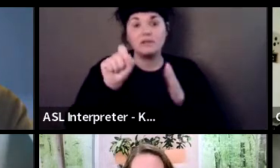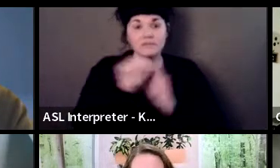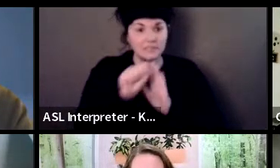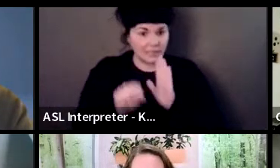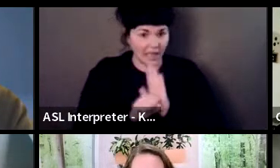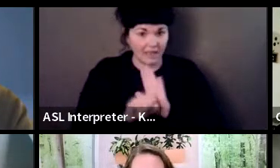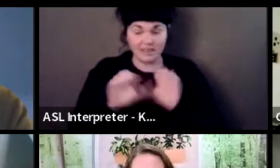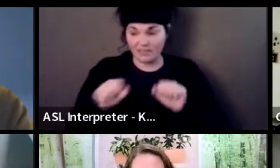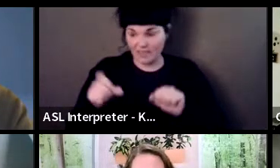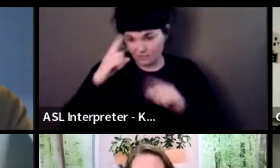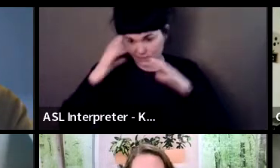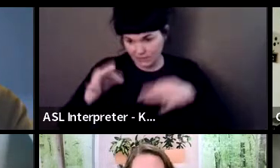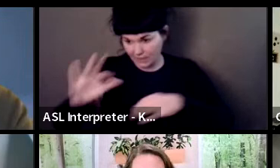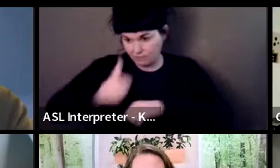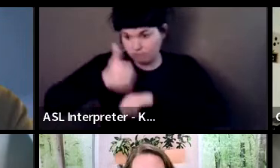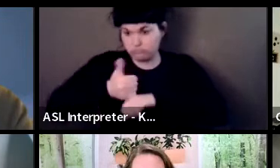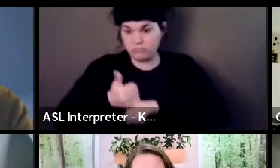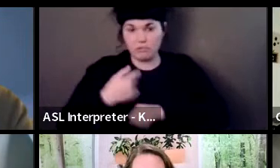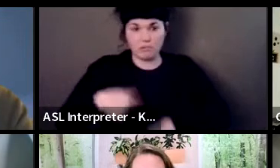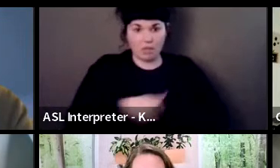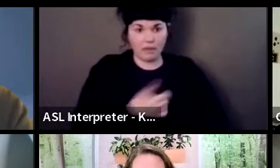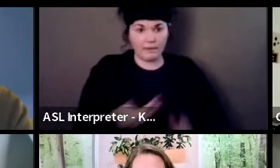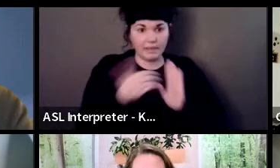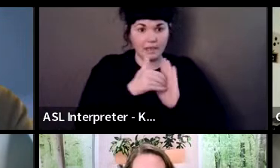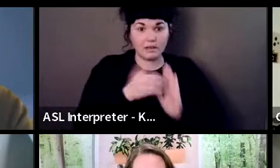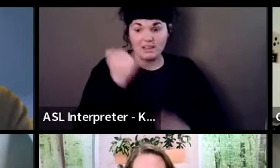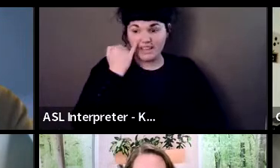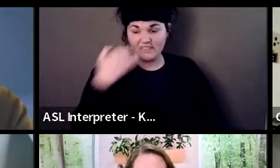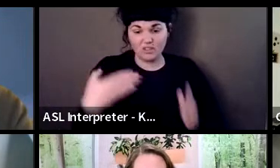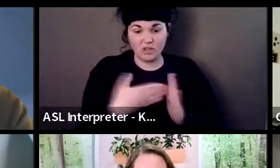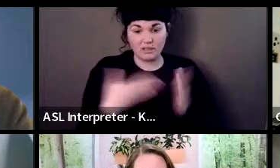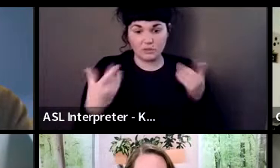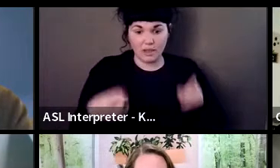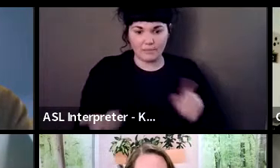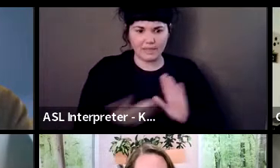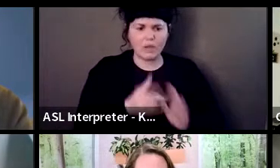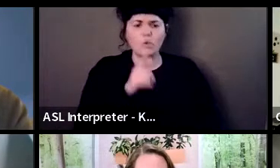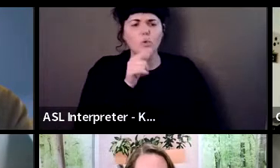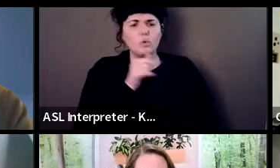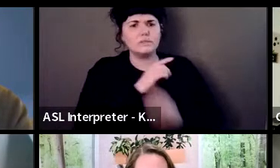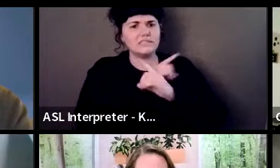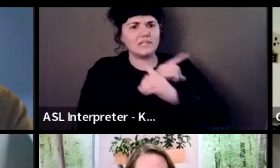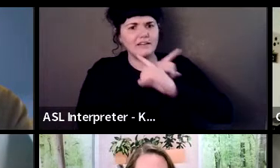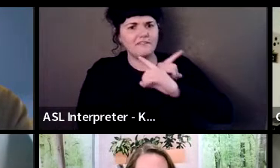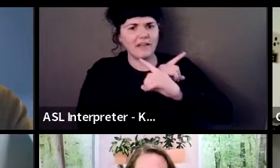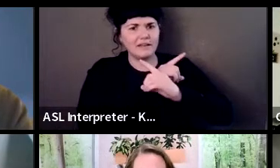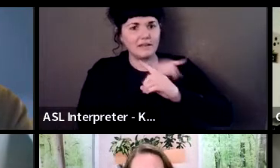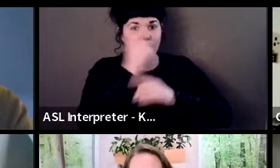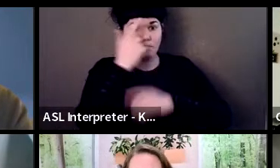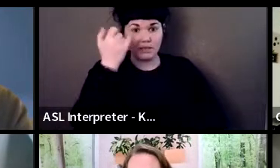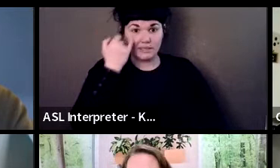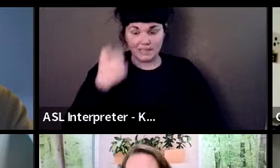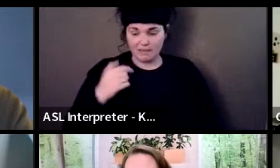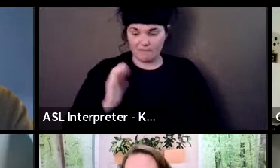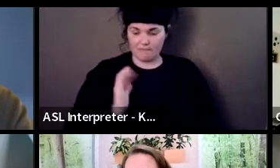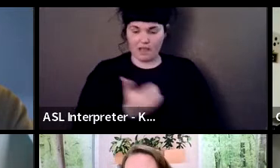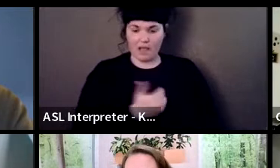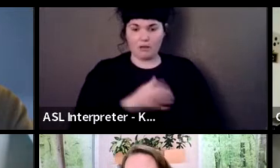the rest are resolved, who's going to defend it? Because if we're not in business anymore, we're not around.